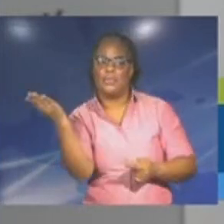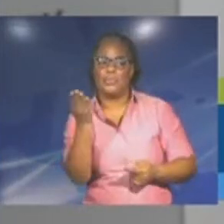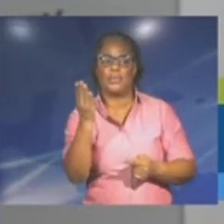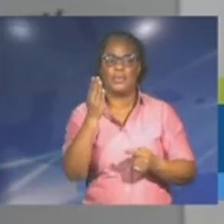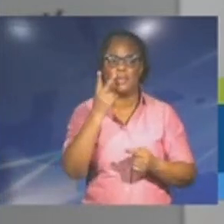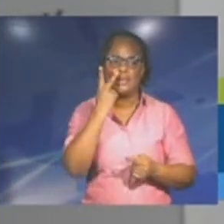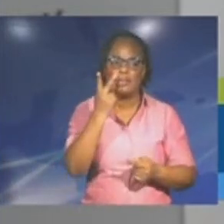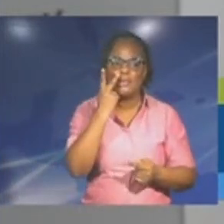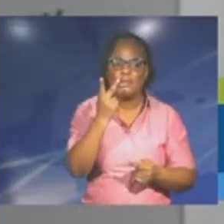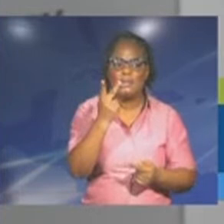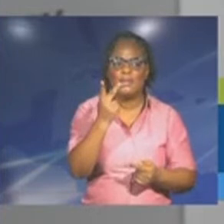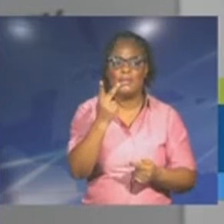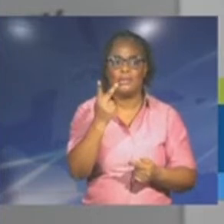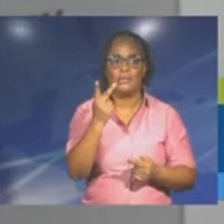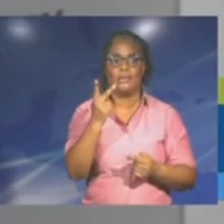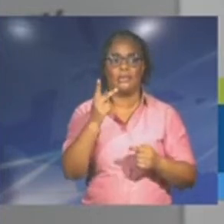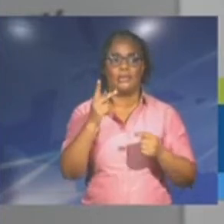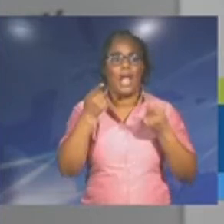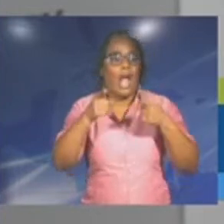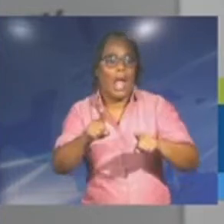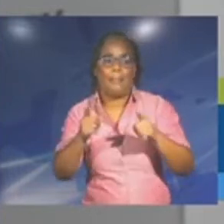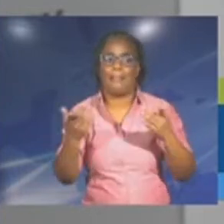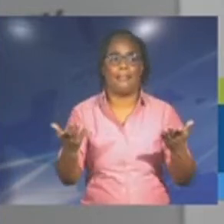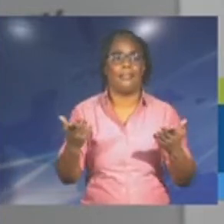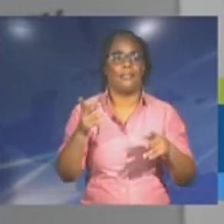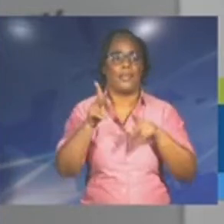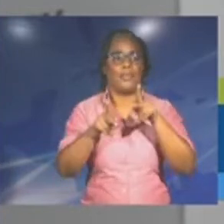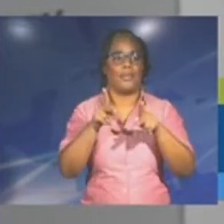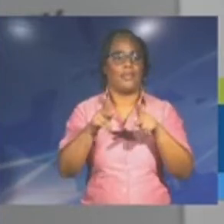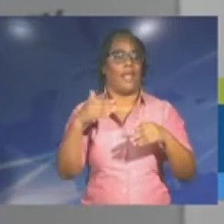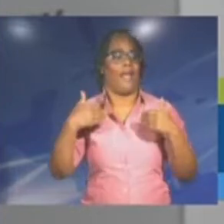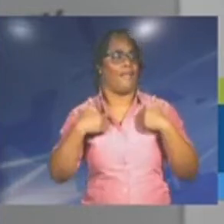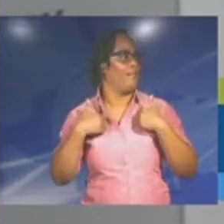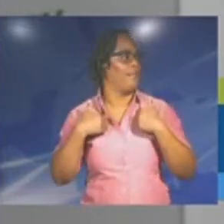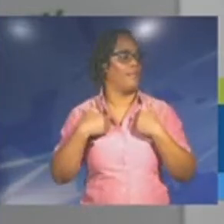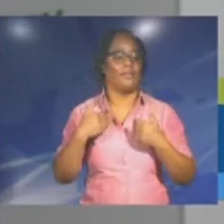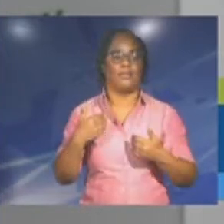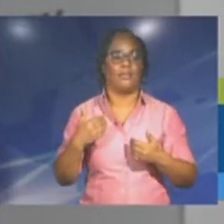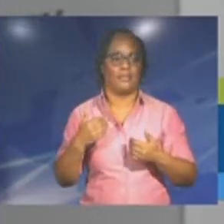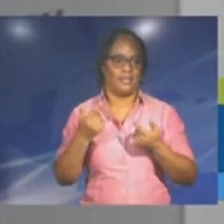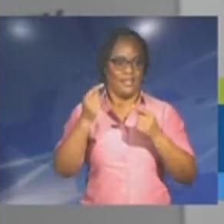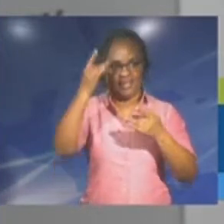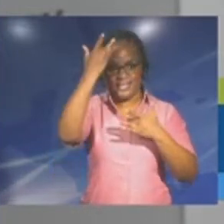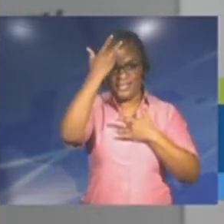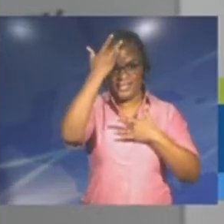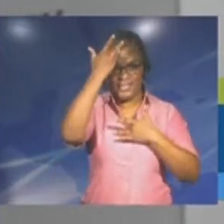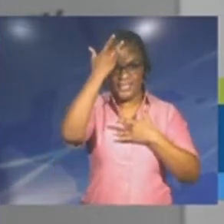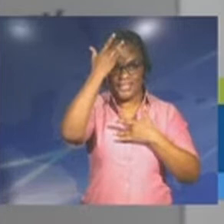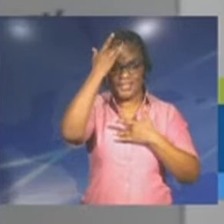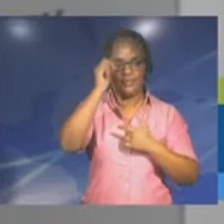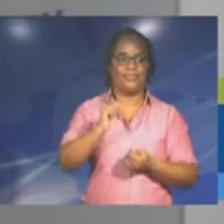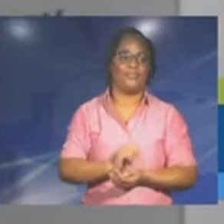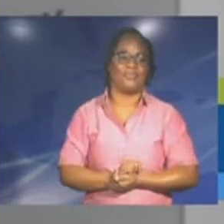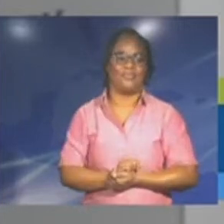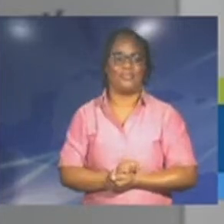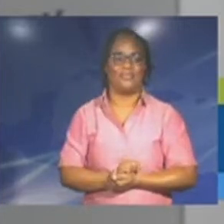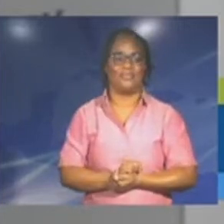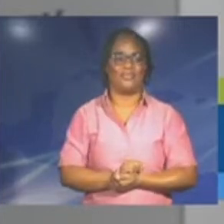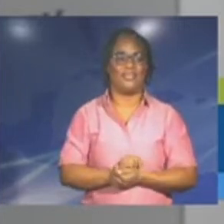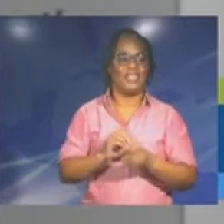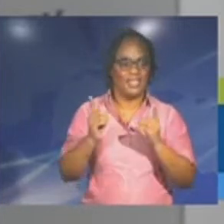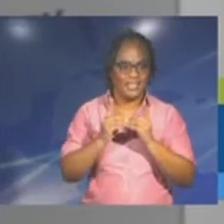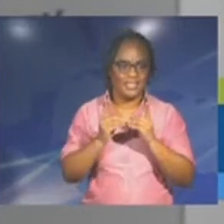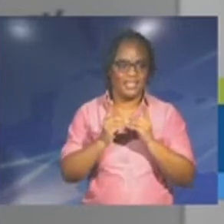are, to the most part, elderly persons with comorbidities, generally speaking, unvaccinated as well. Again, the numbers have gone